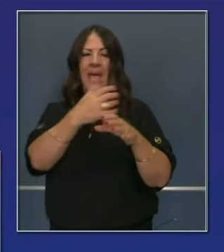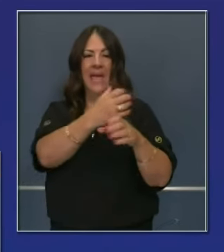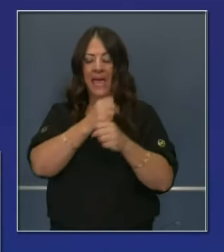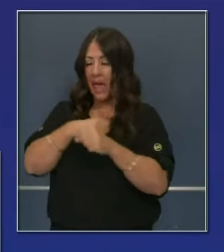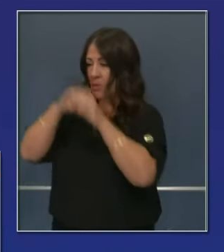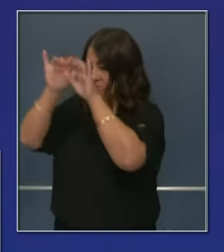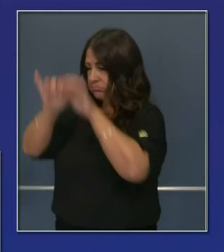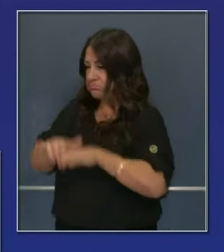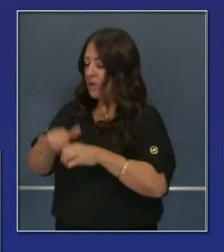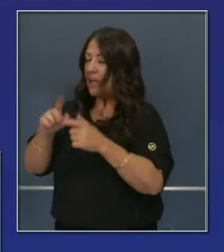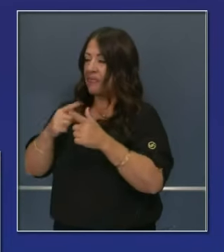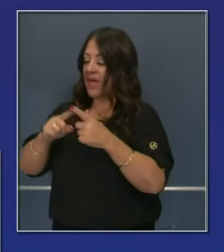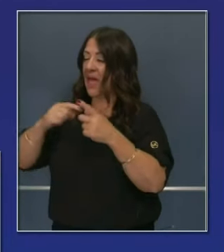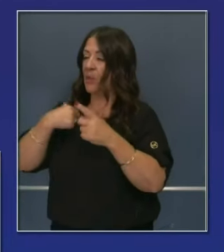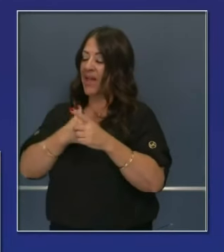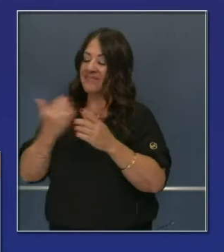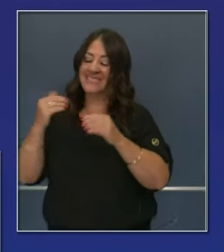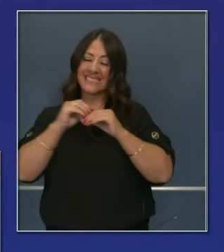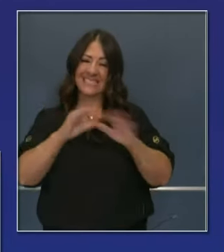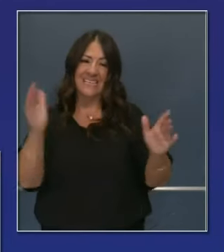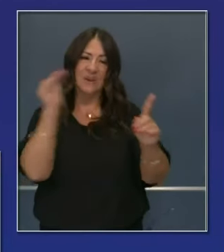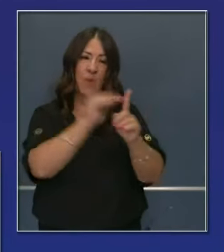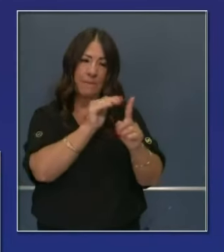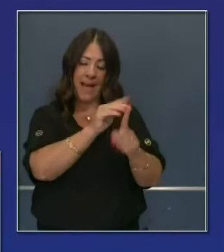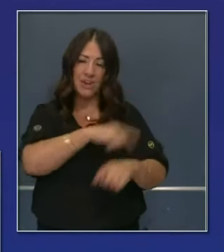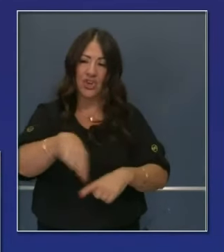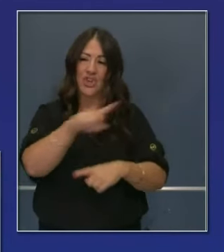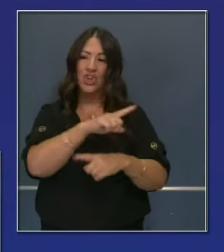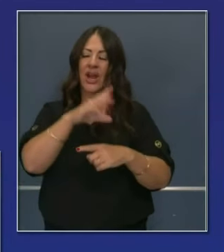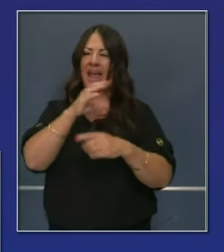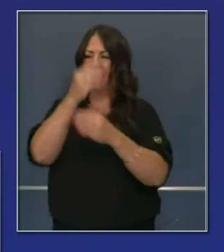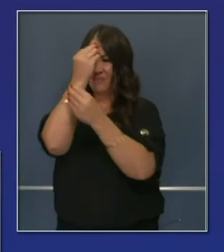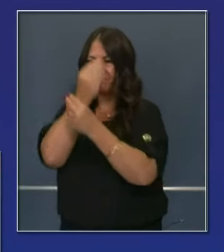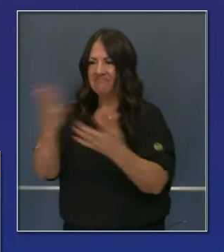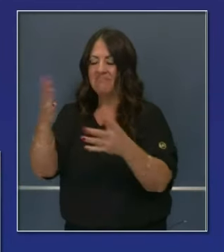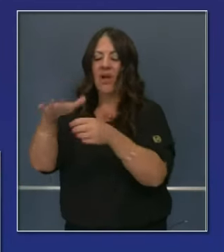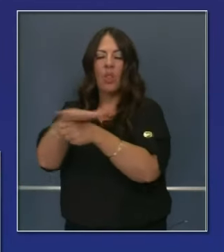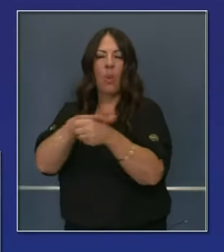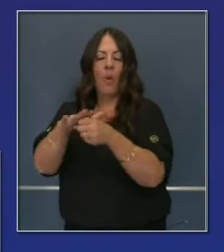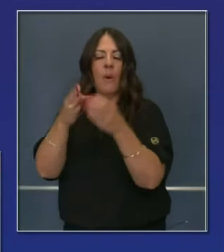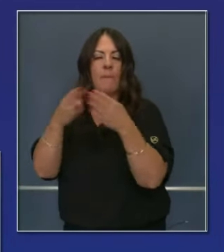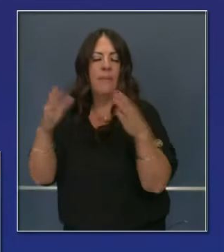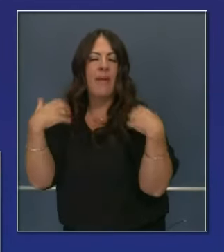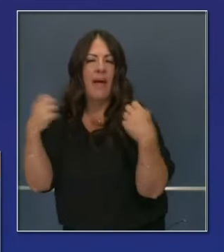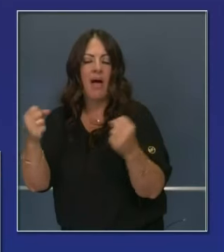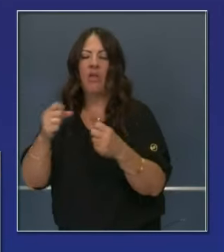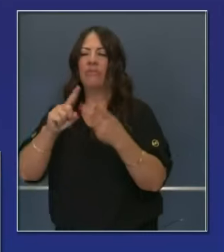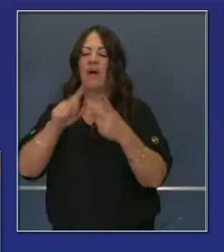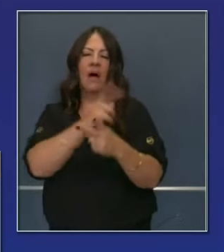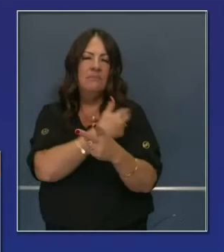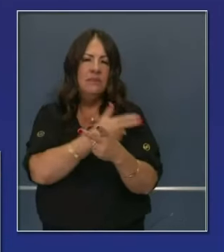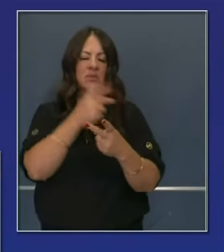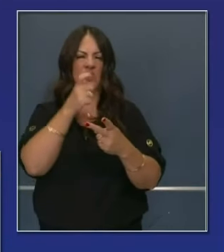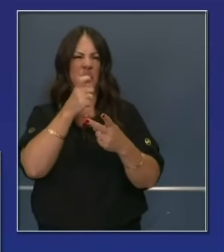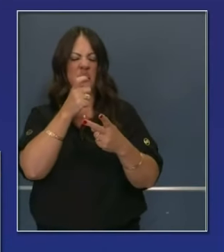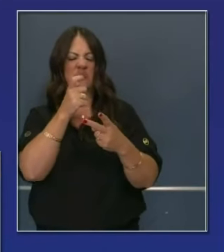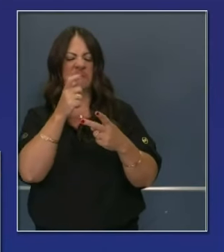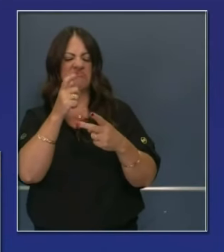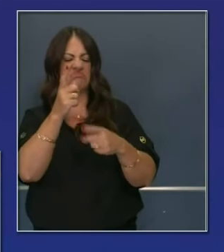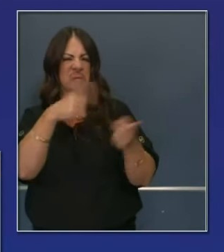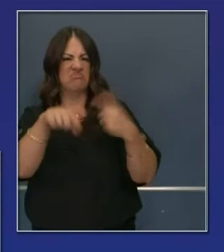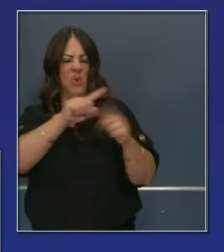to local health officers and local jurisdictions. If we include broadly